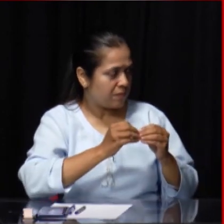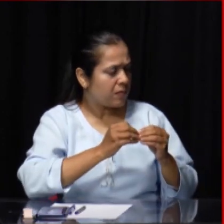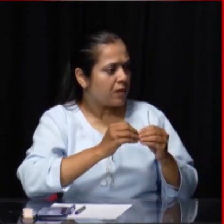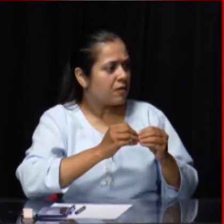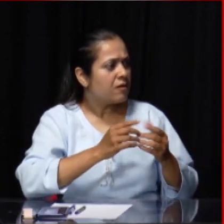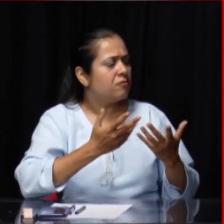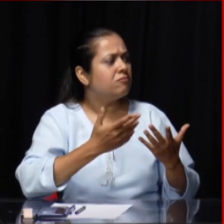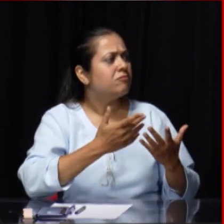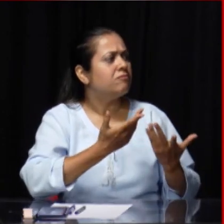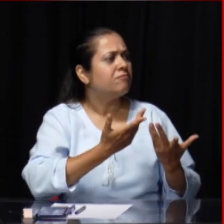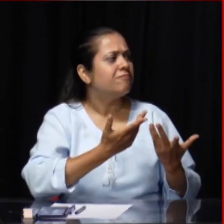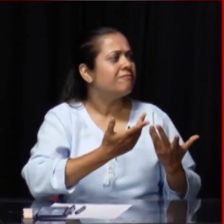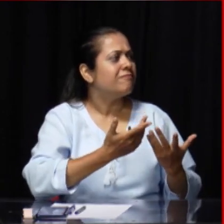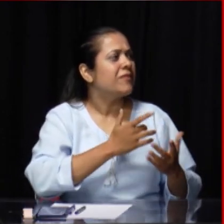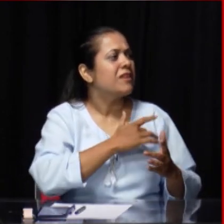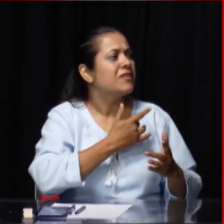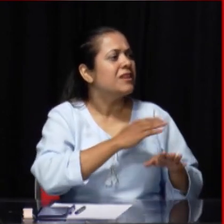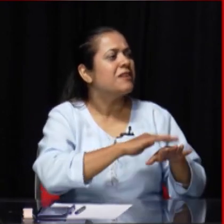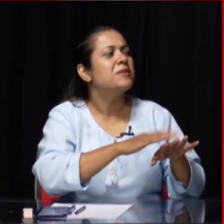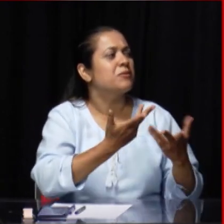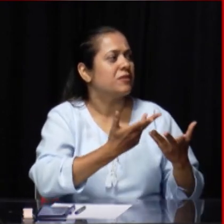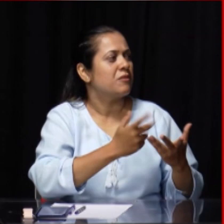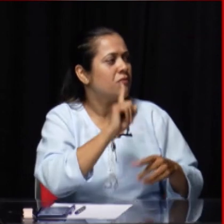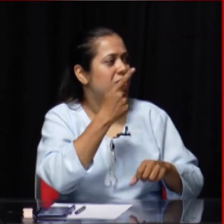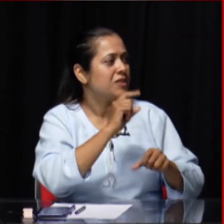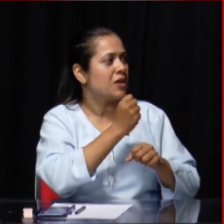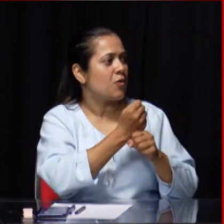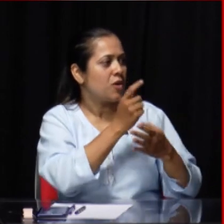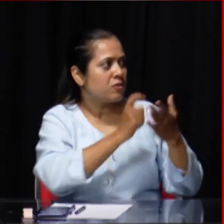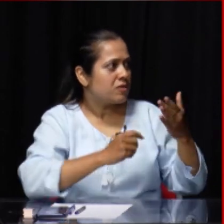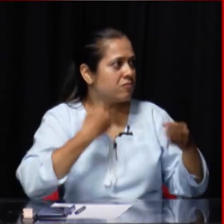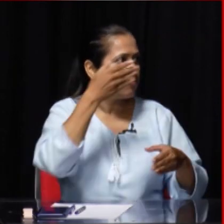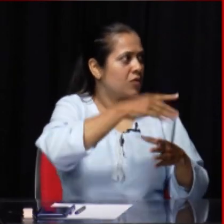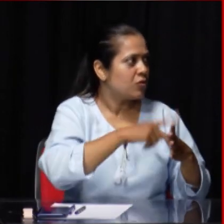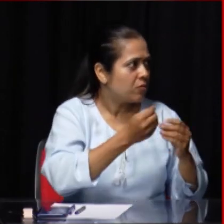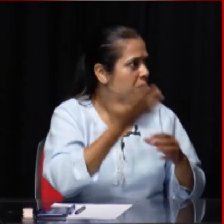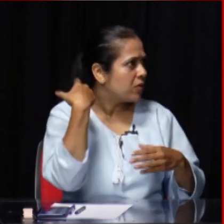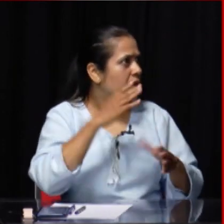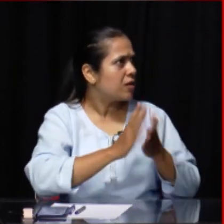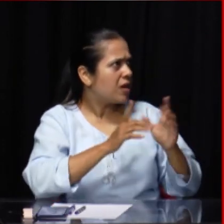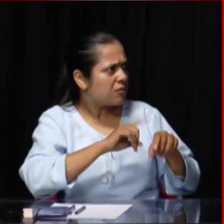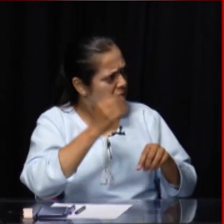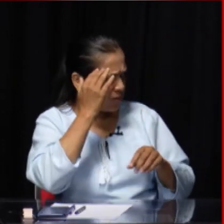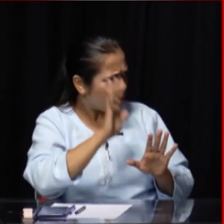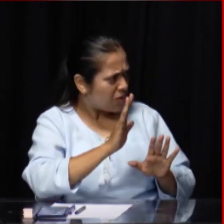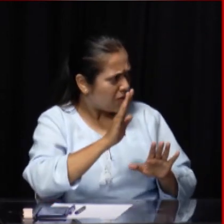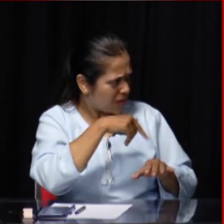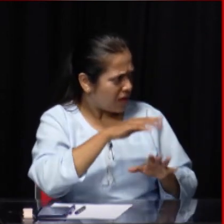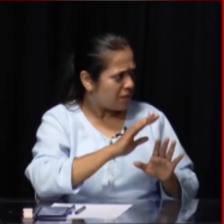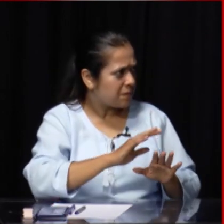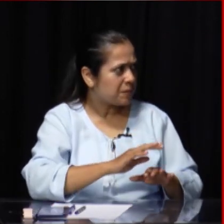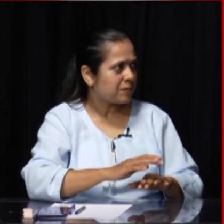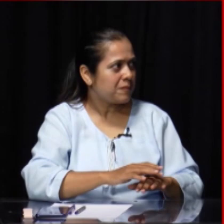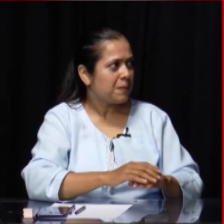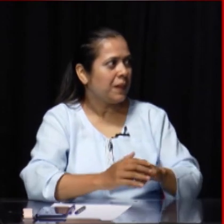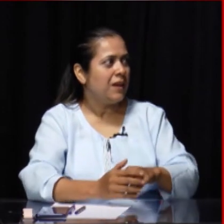how did you, what was the experience, so as to say? Because sign language and all, people are there in the university.